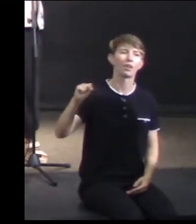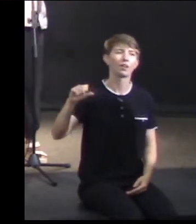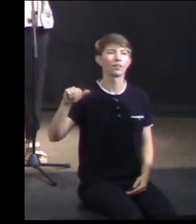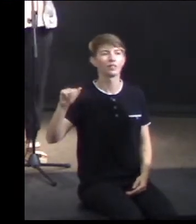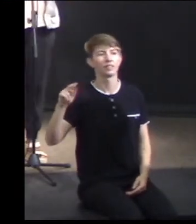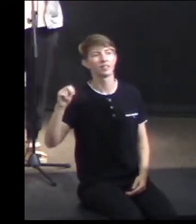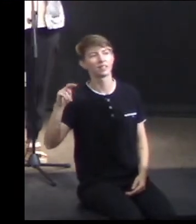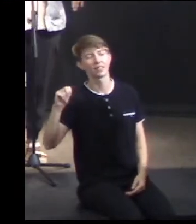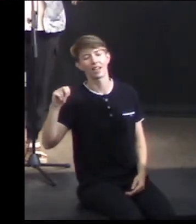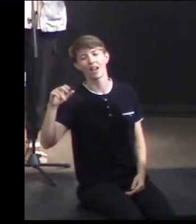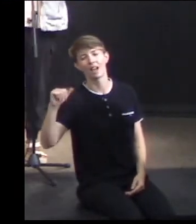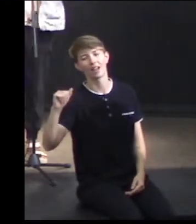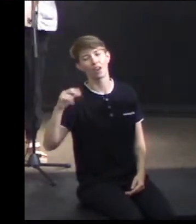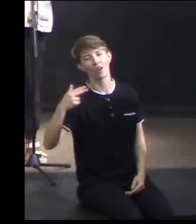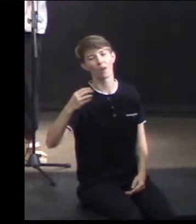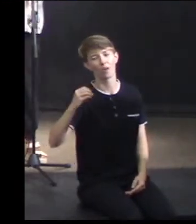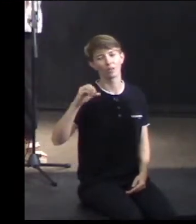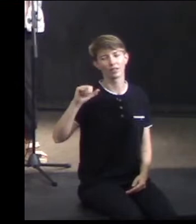hosanna,